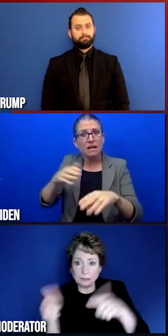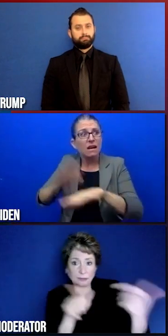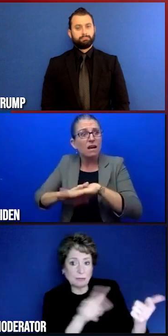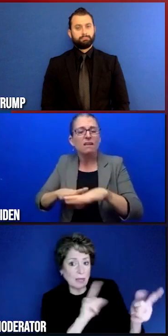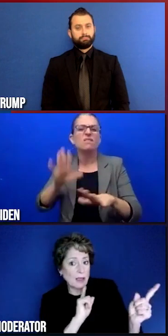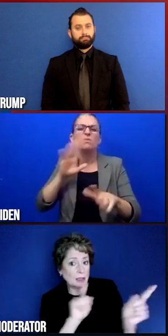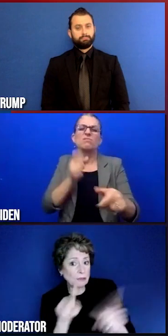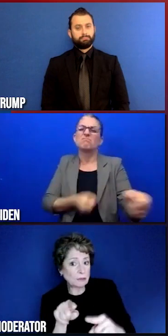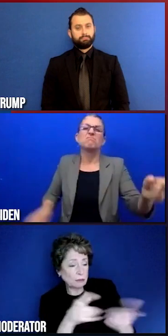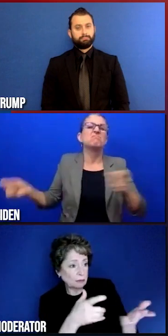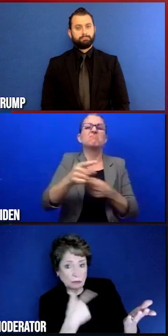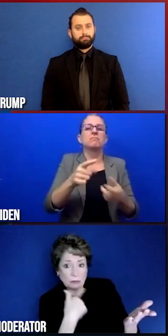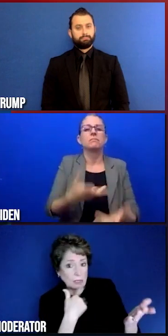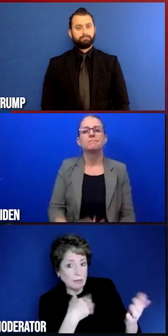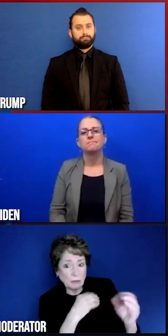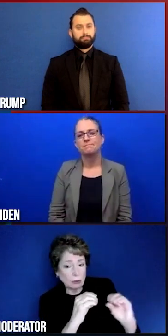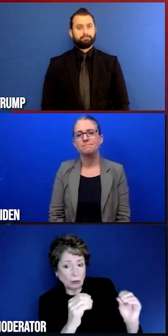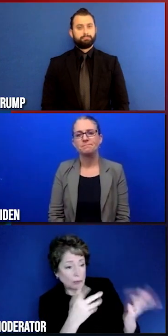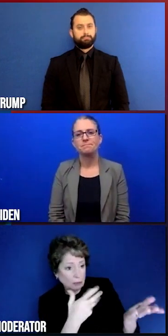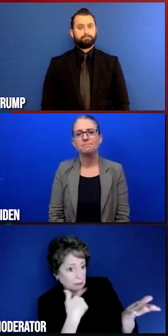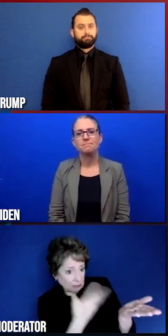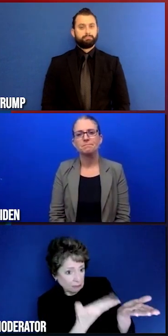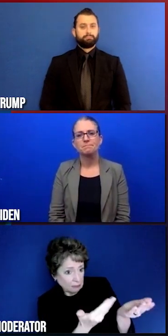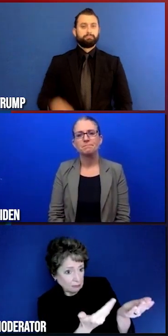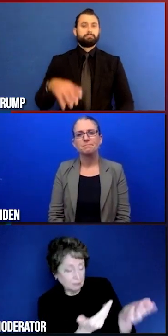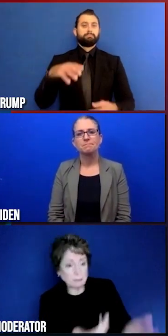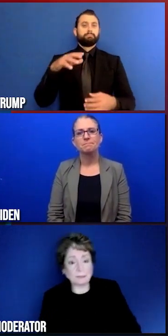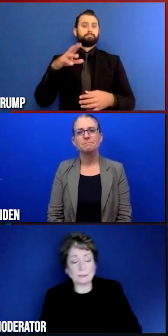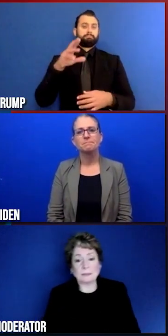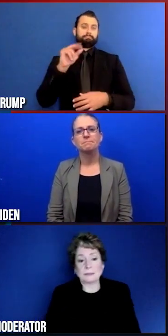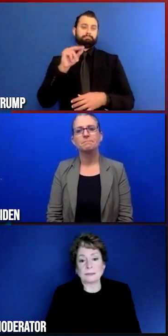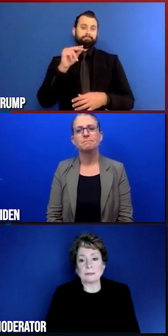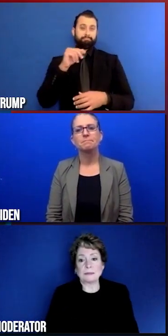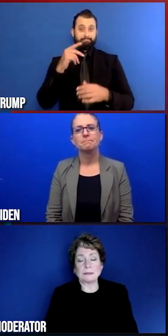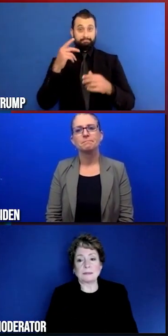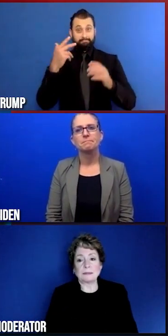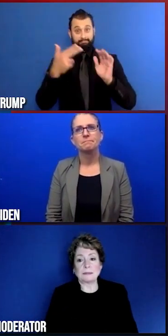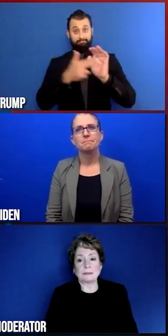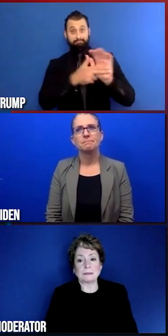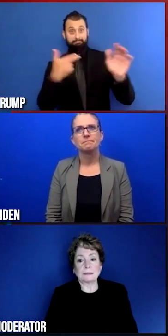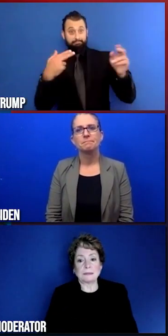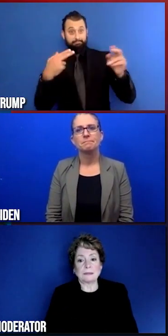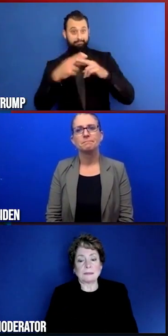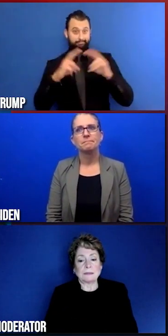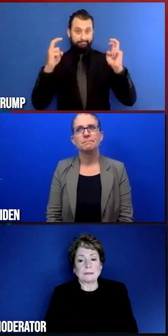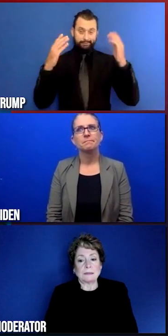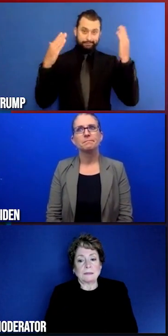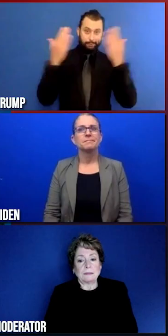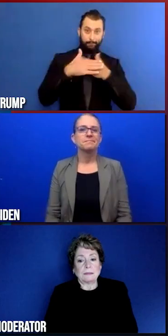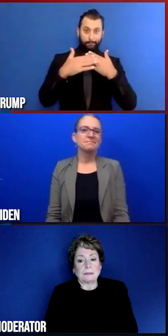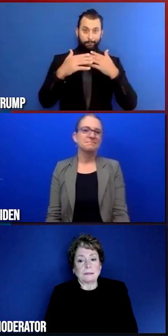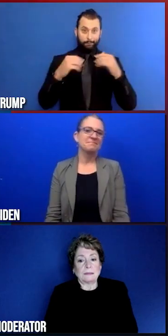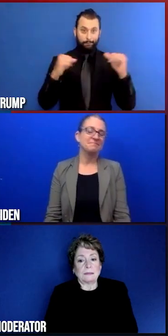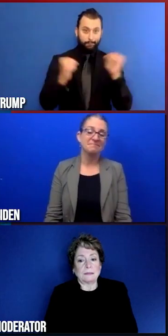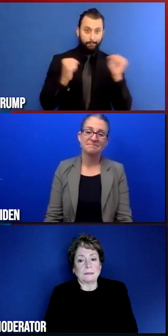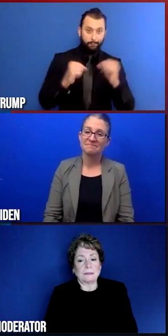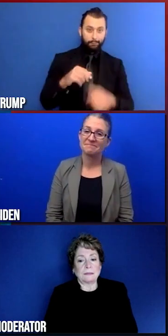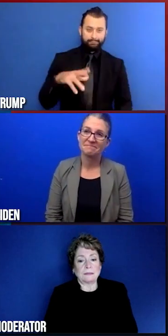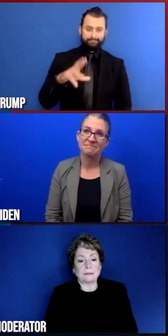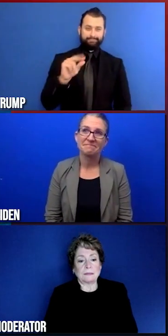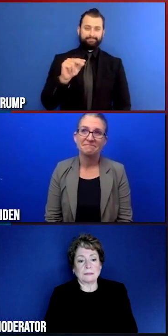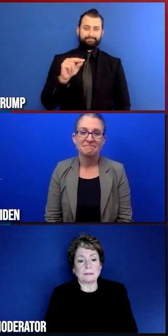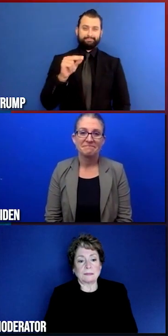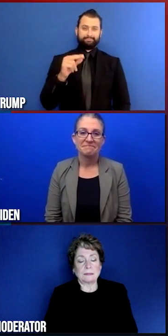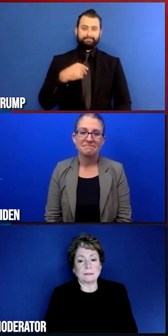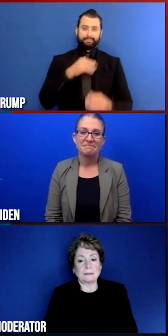at all. We're opening up our country. We've learned and studied and understand the disease, which we didn't at the beginning. When I